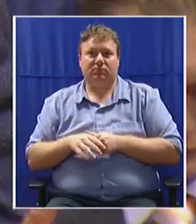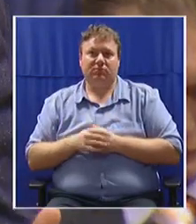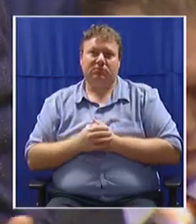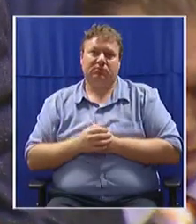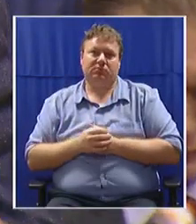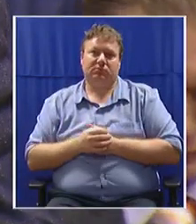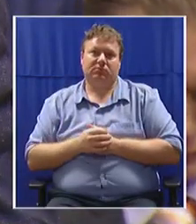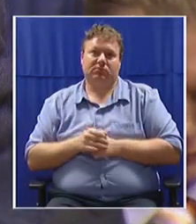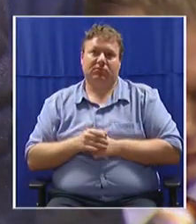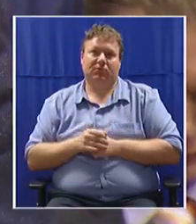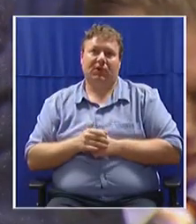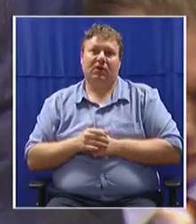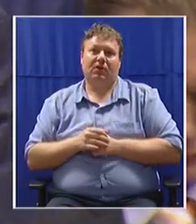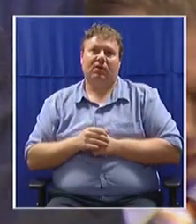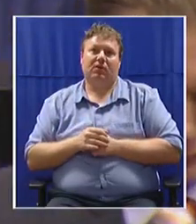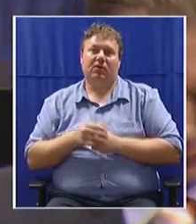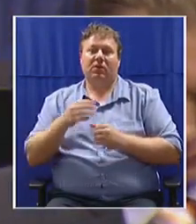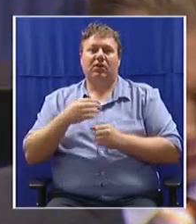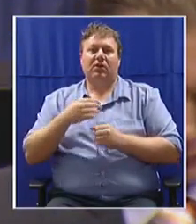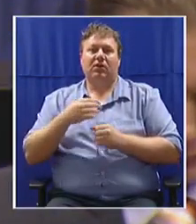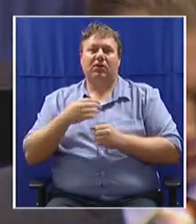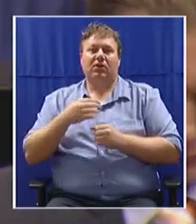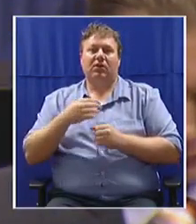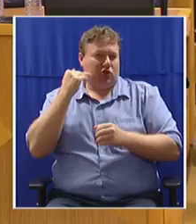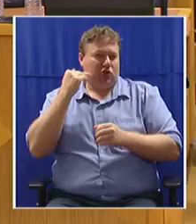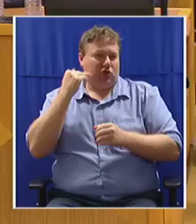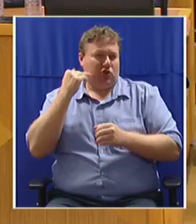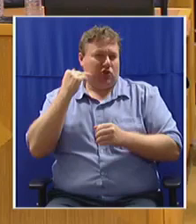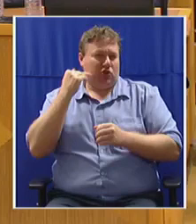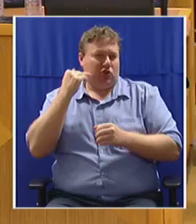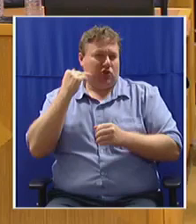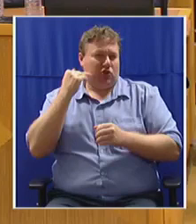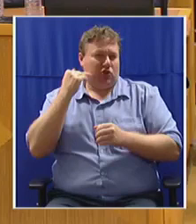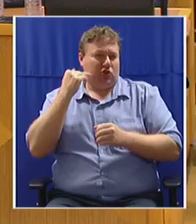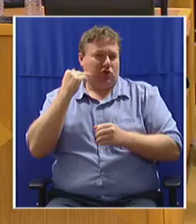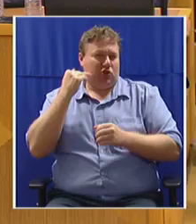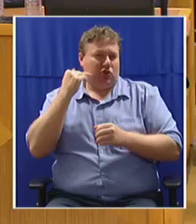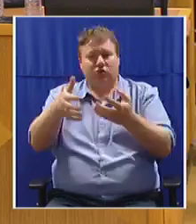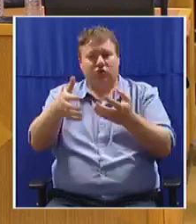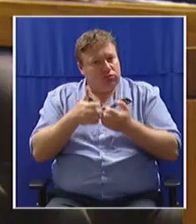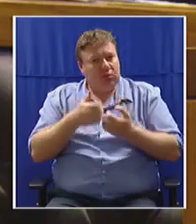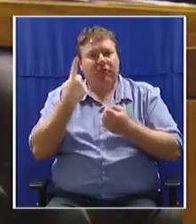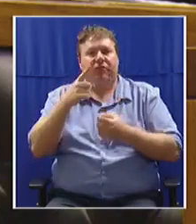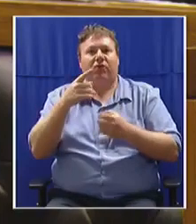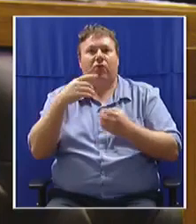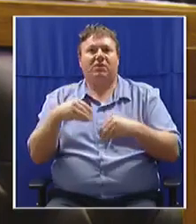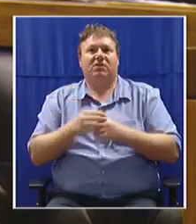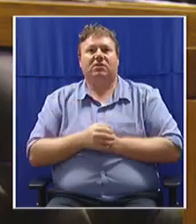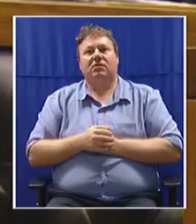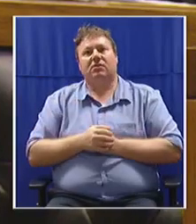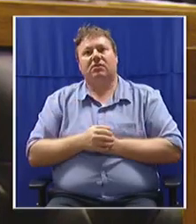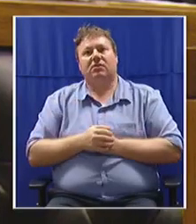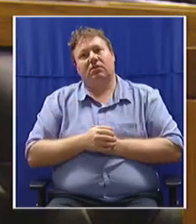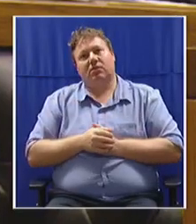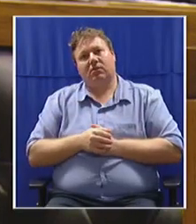into the principle of due diligence? Thank you. Deputy President. Thank you very much. Probably I should refer